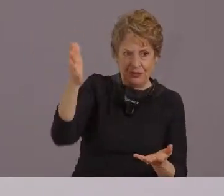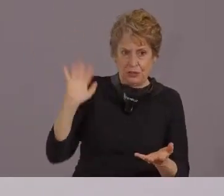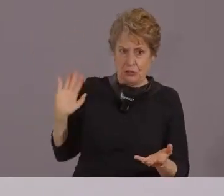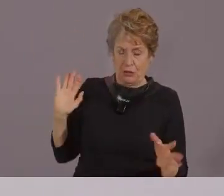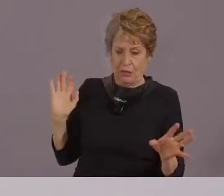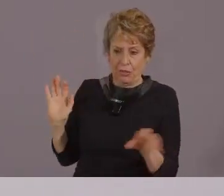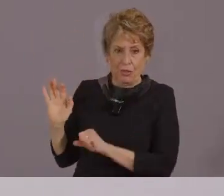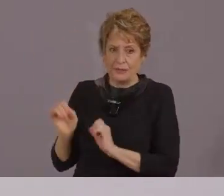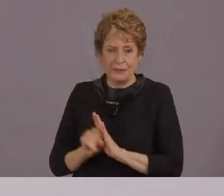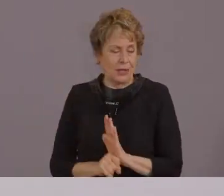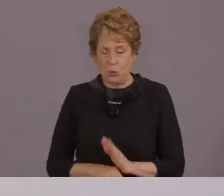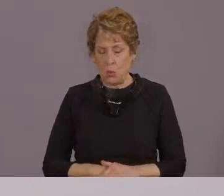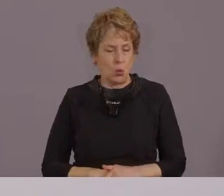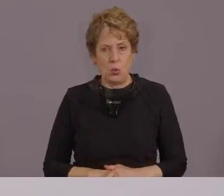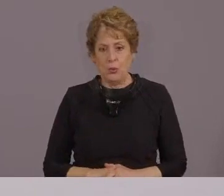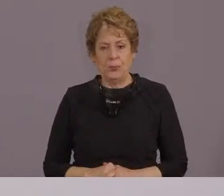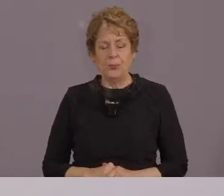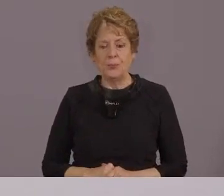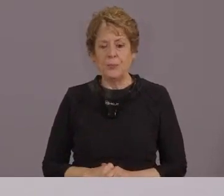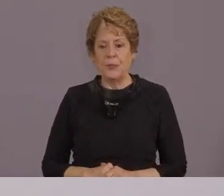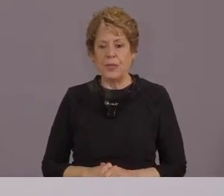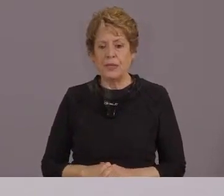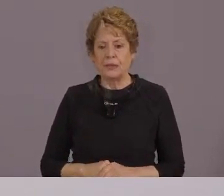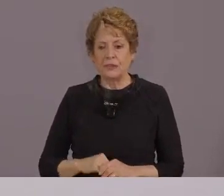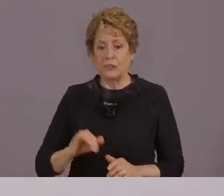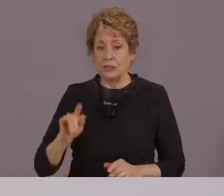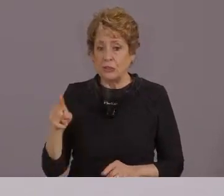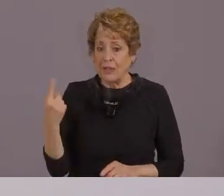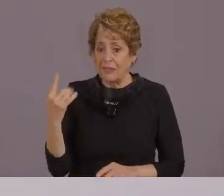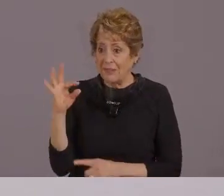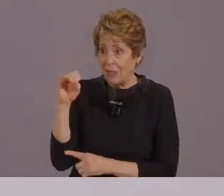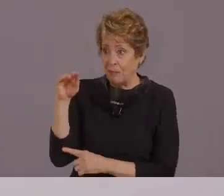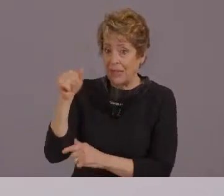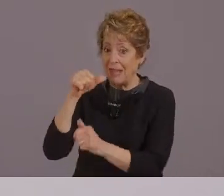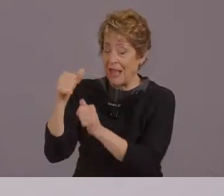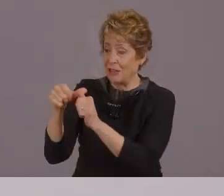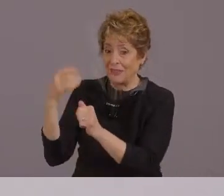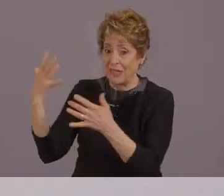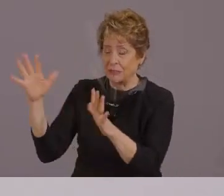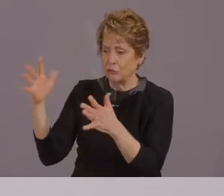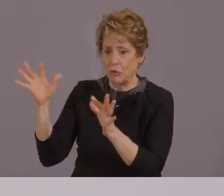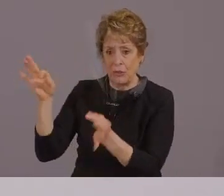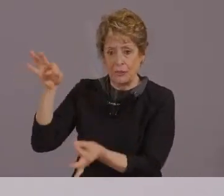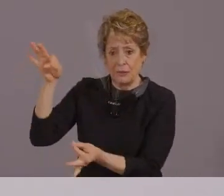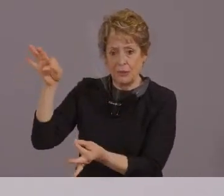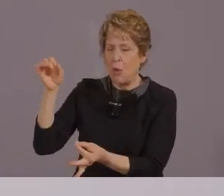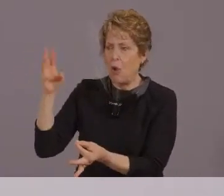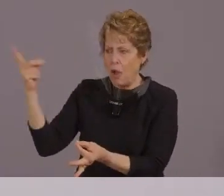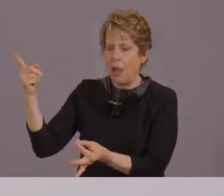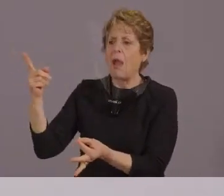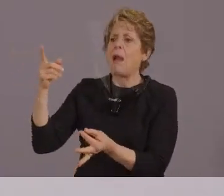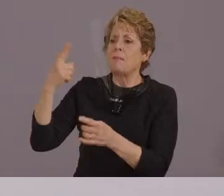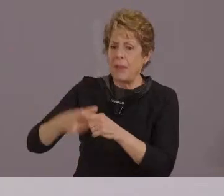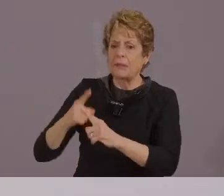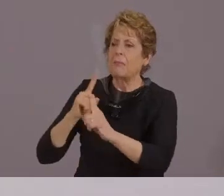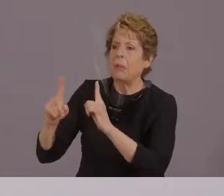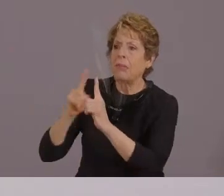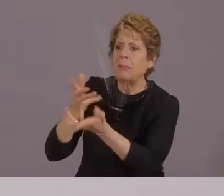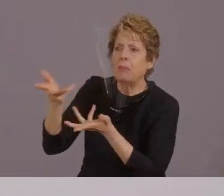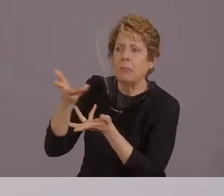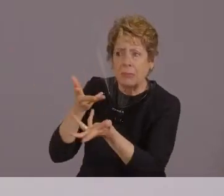letter, or did you have further discussions after that letter with FEMA? So I had